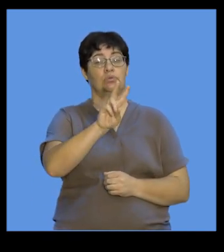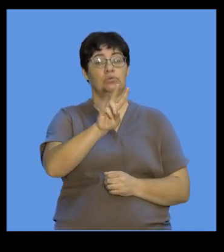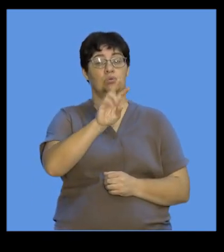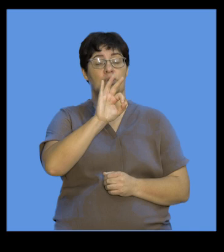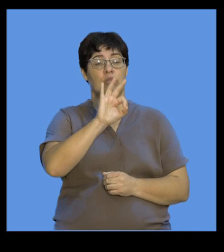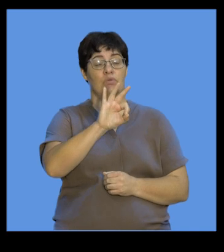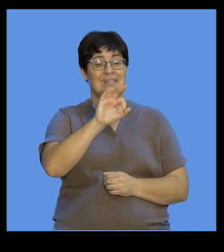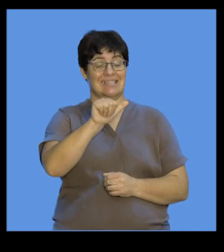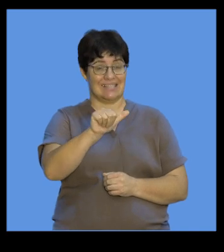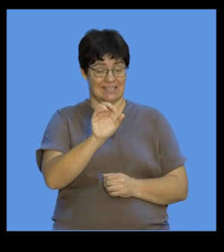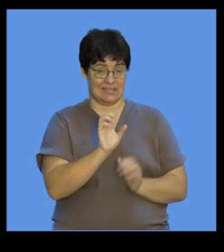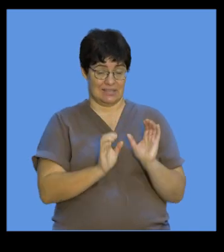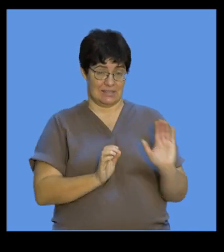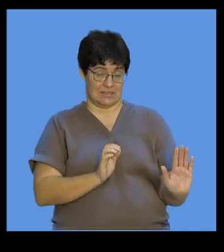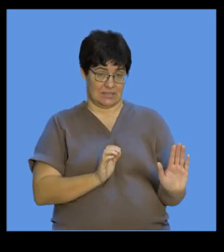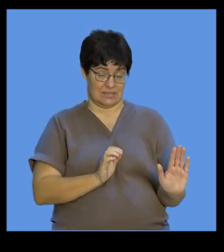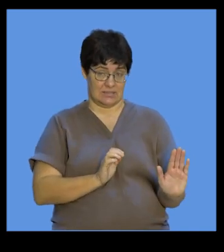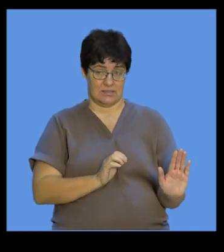0.236.